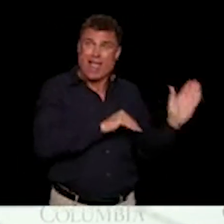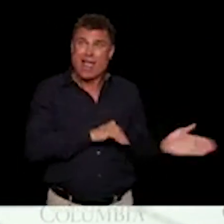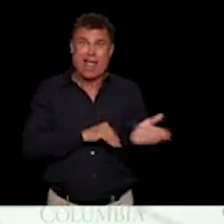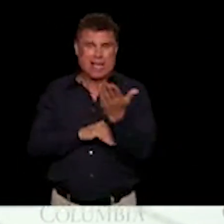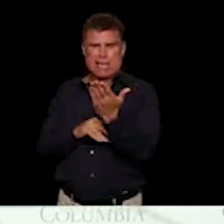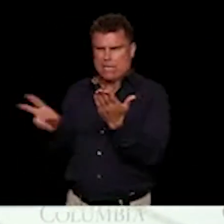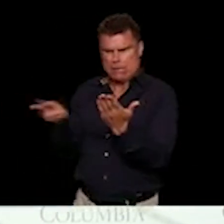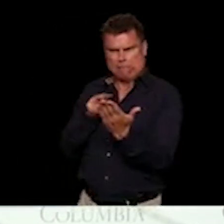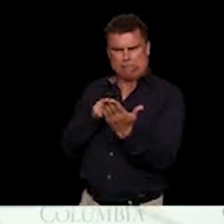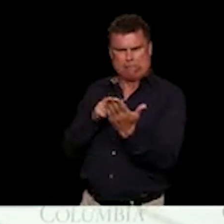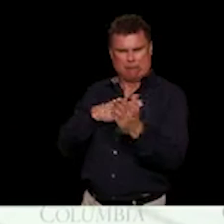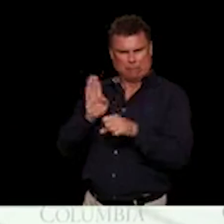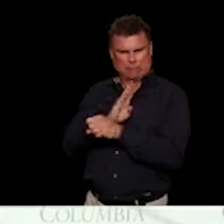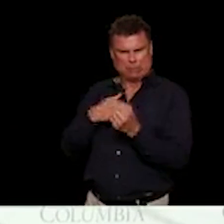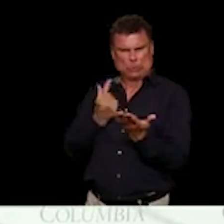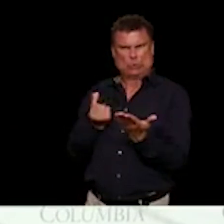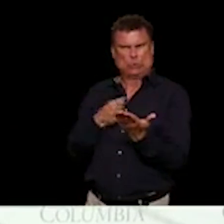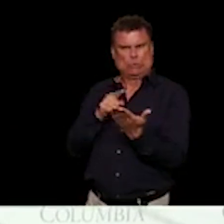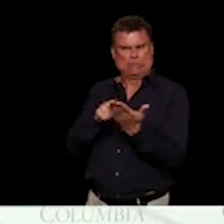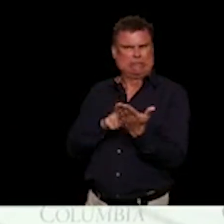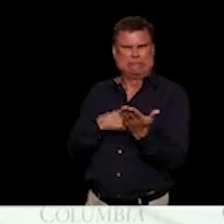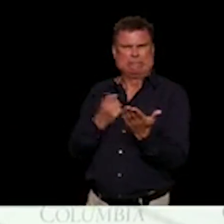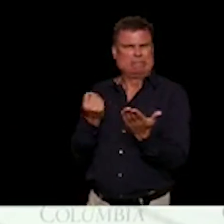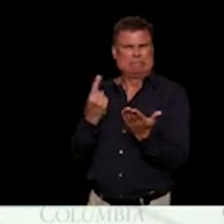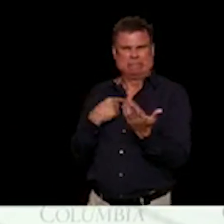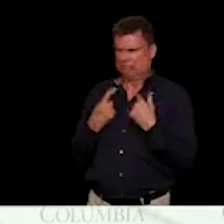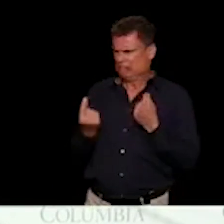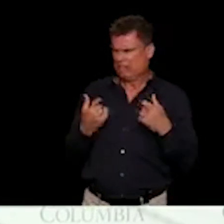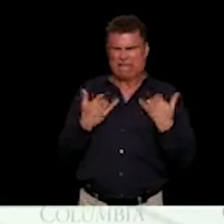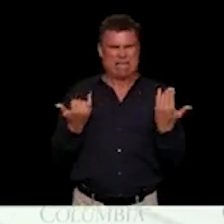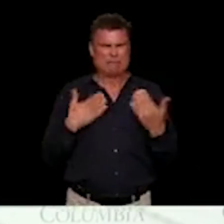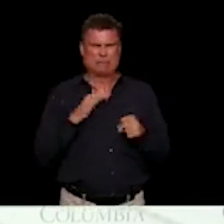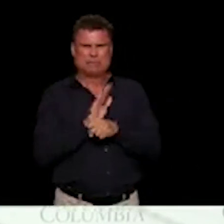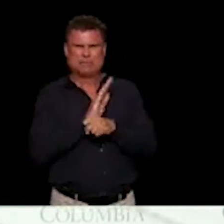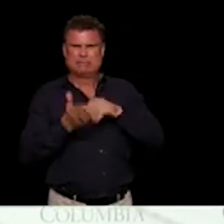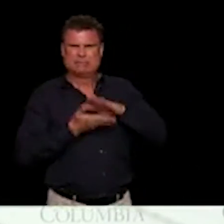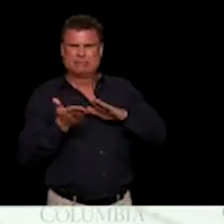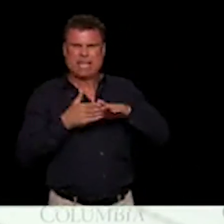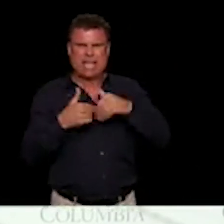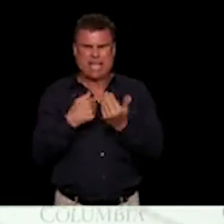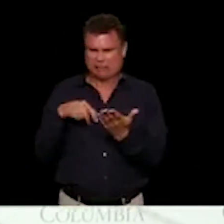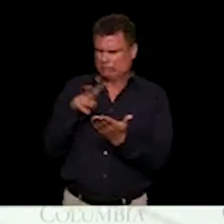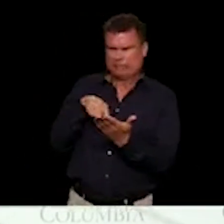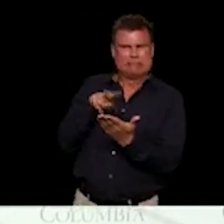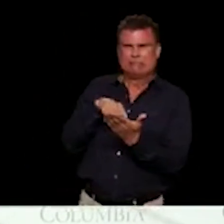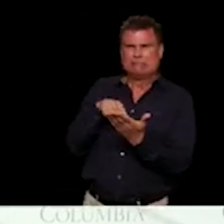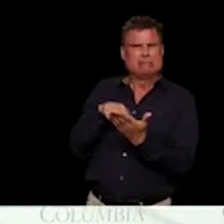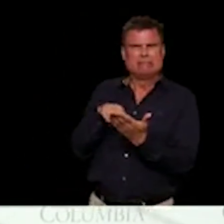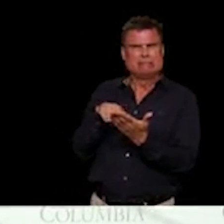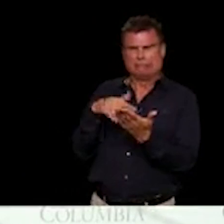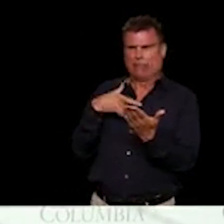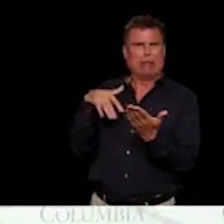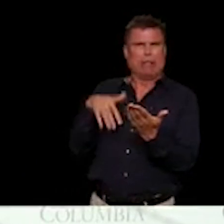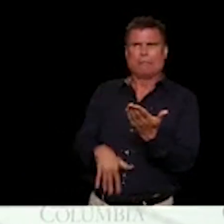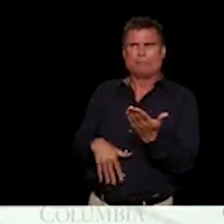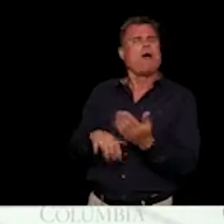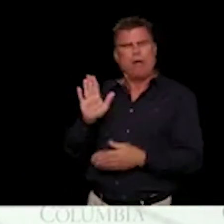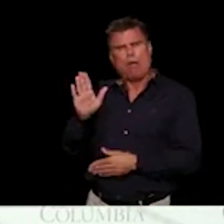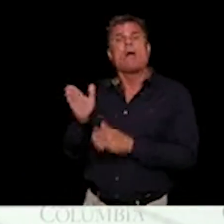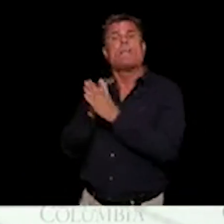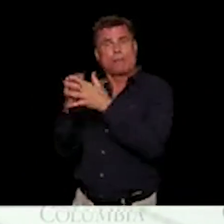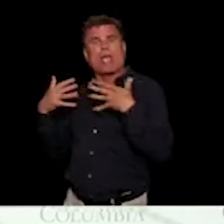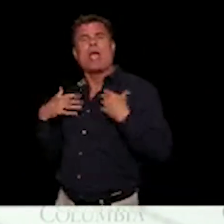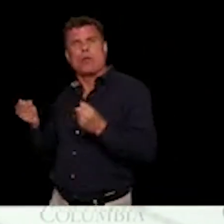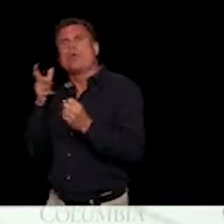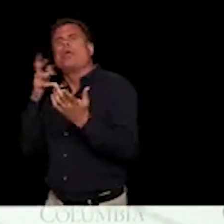deliver, or that I serve the people that I serve, or I create the product that I need to